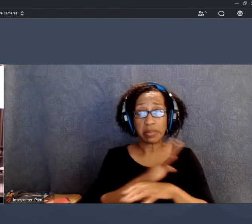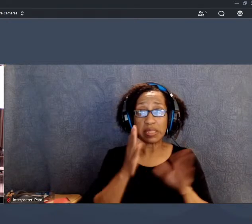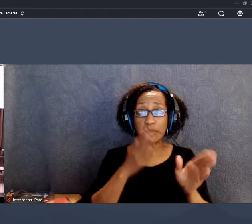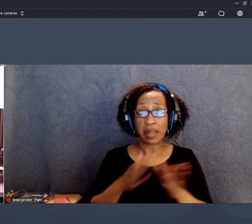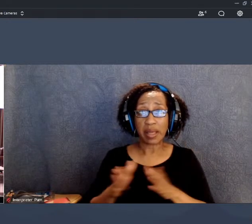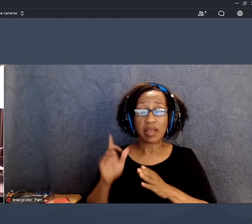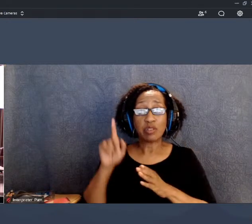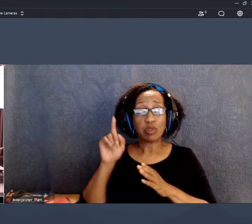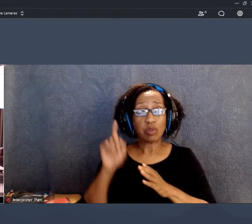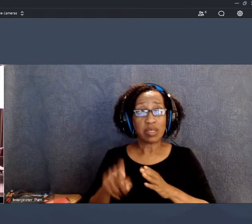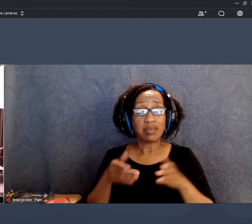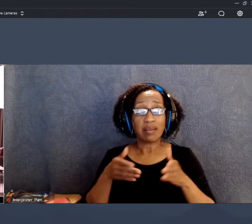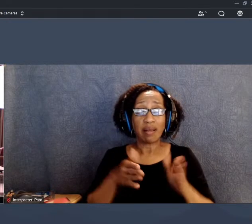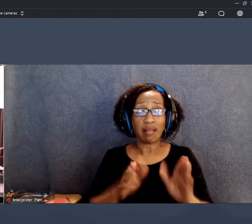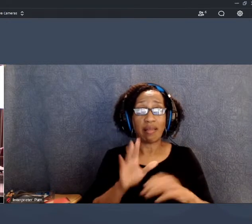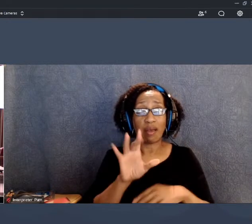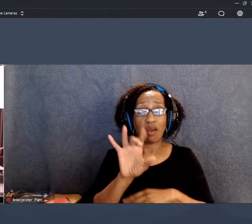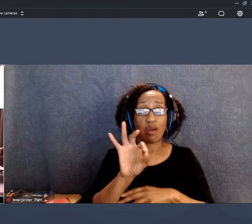become aware of it.